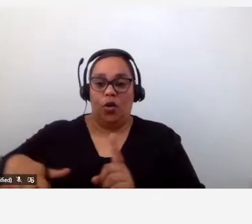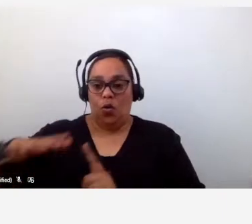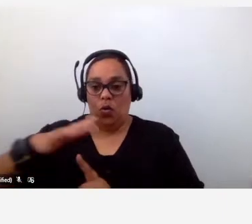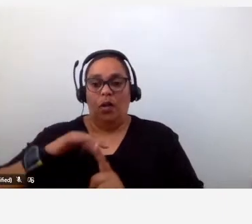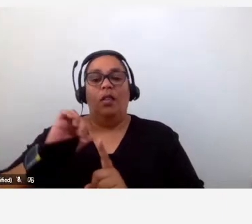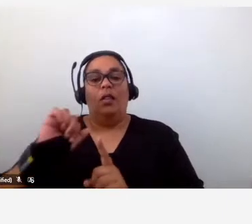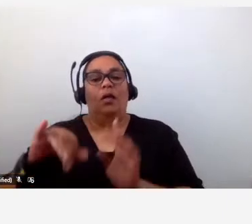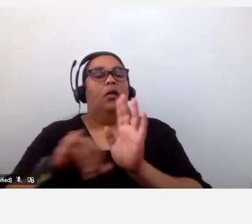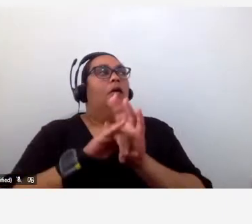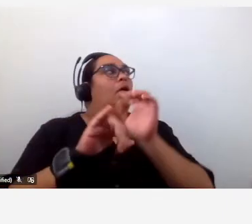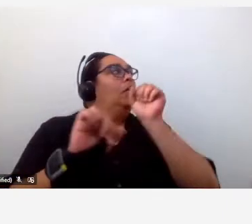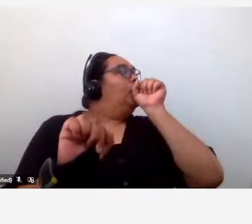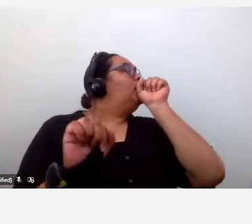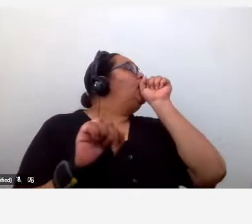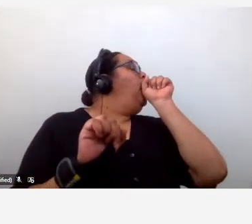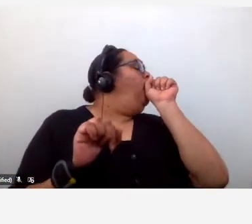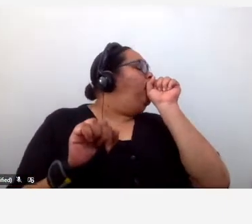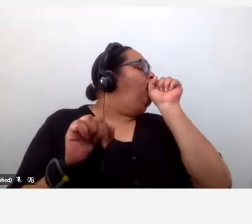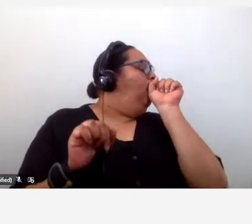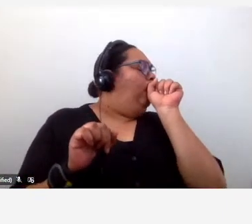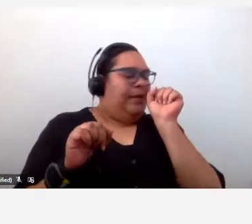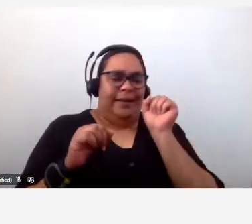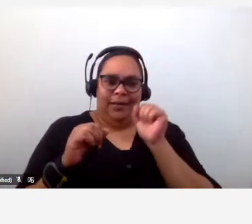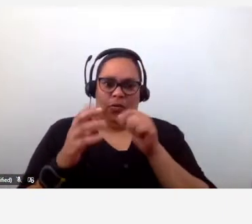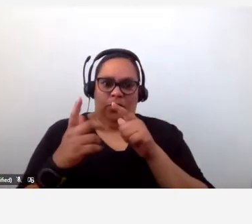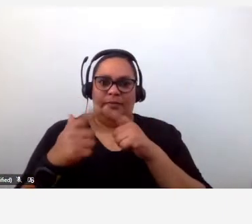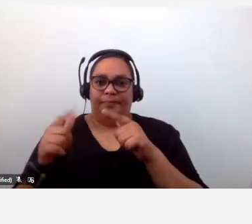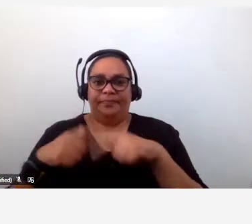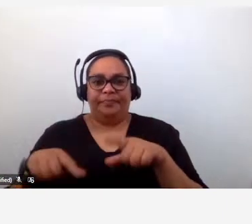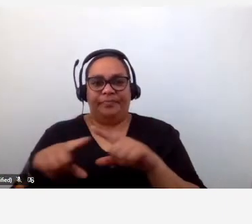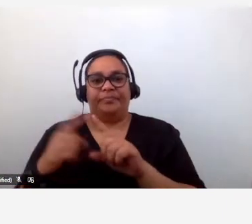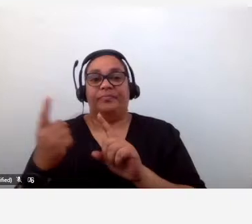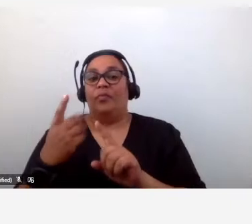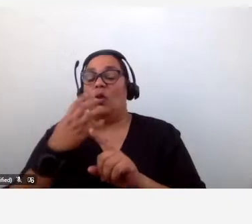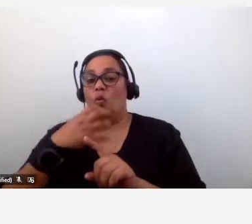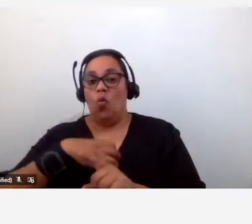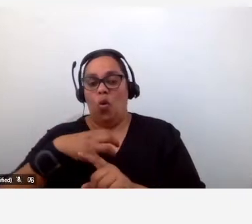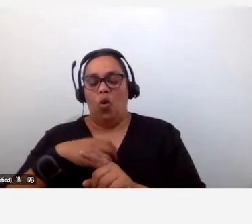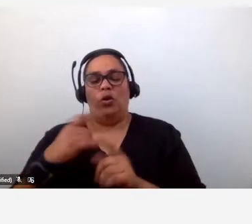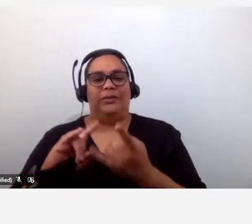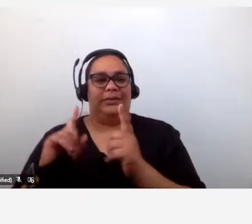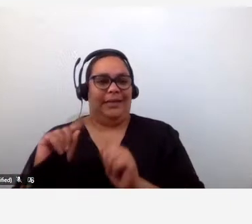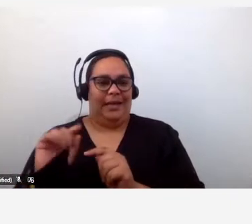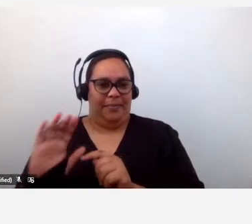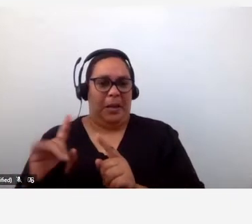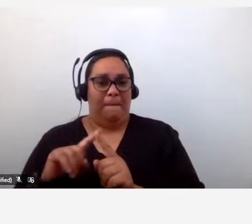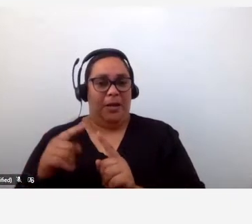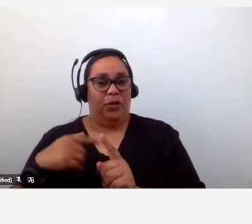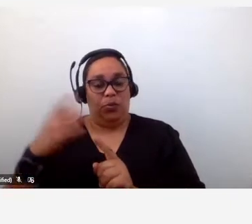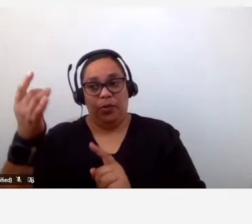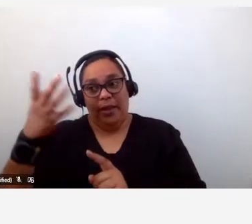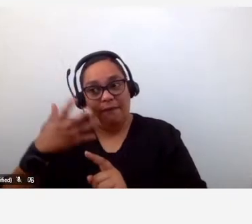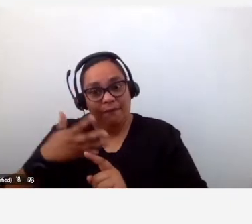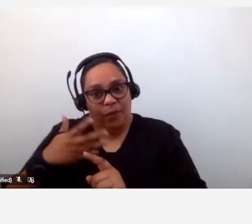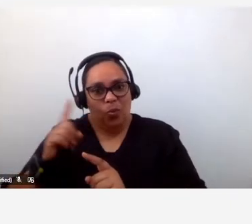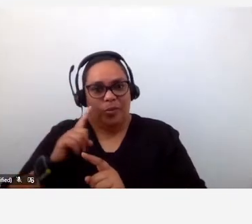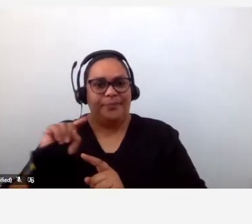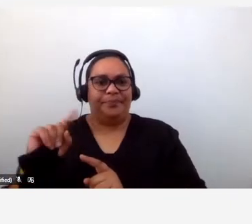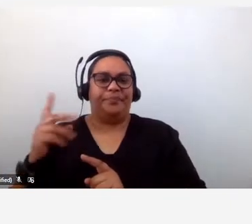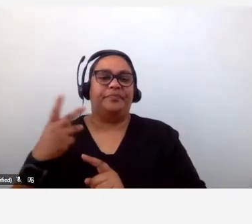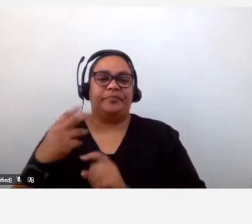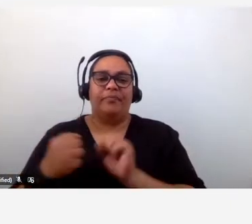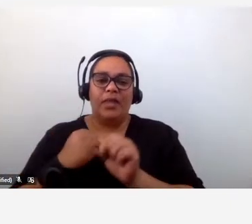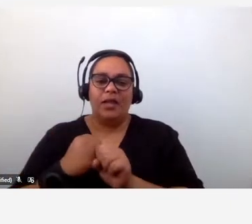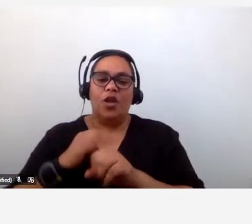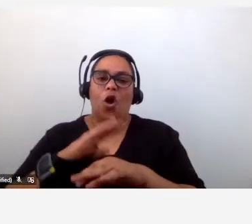then identified this piece of land that belonged to the City of Cape Town. We were informed that there was a